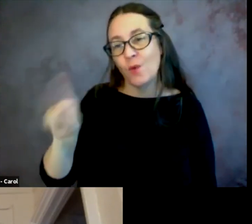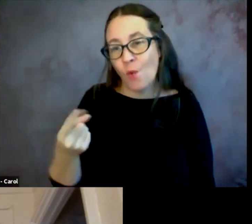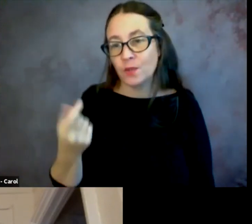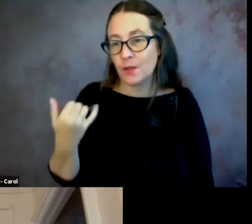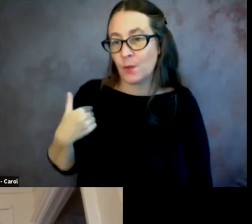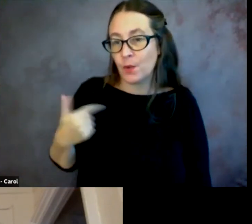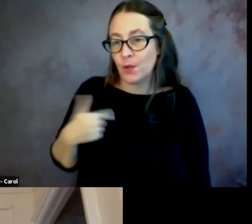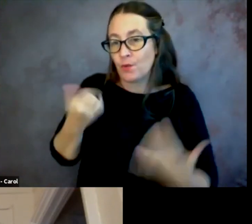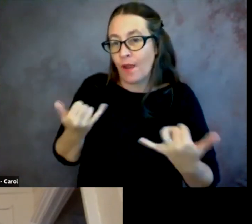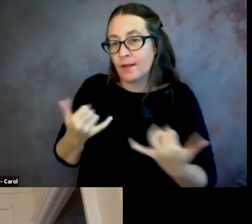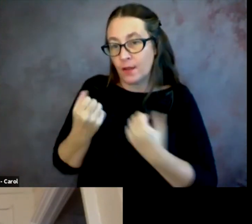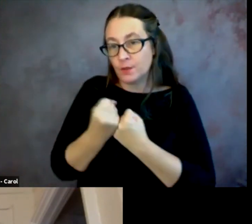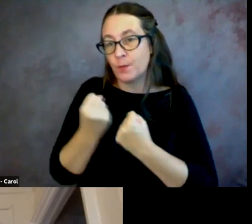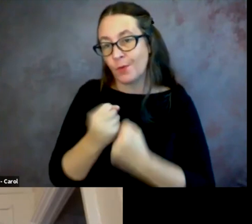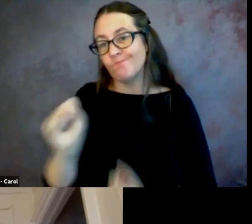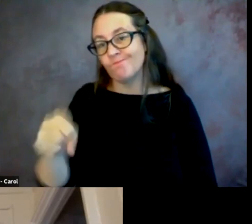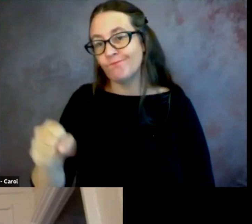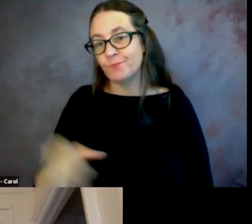yeah.